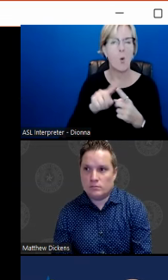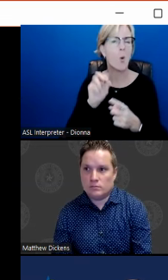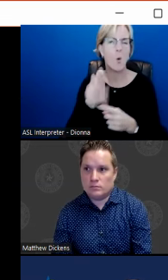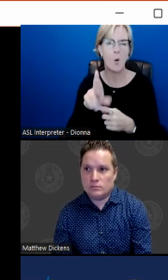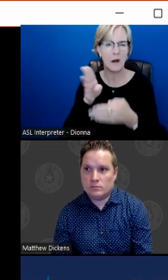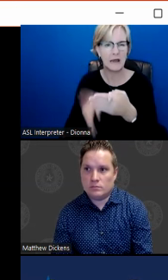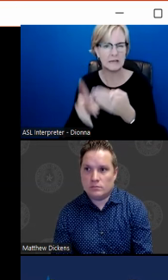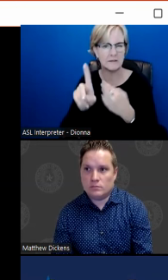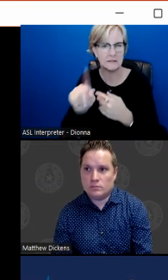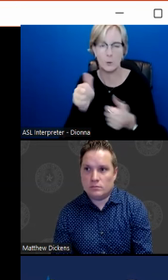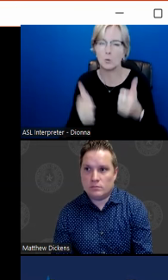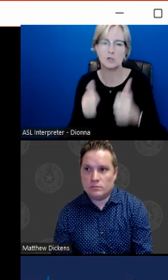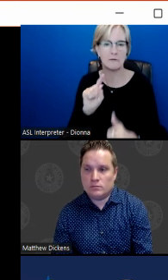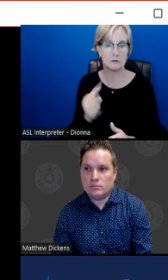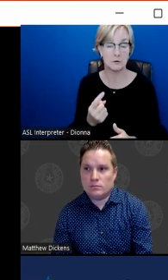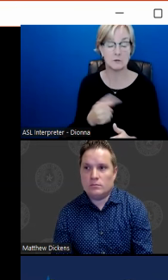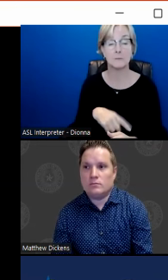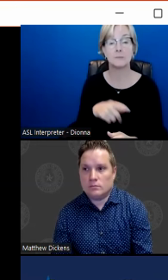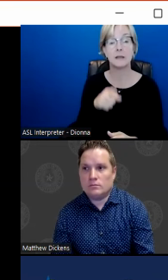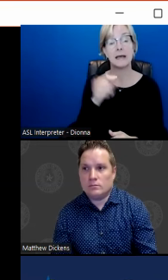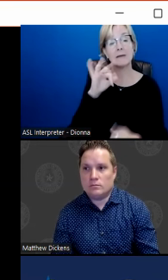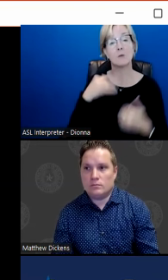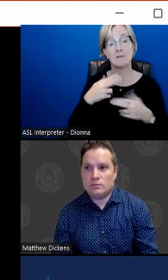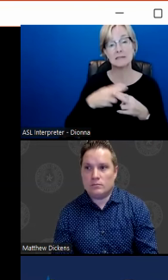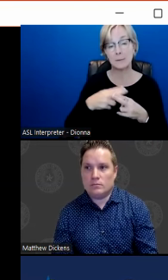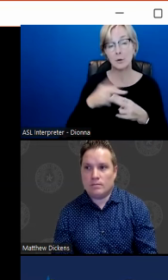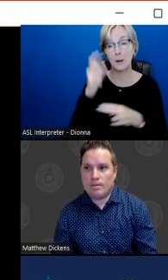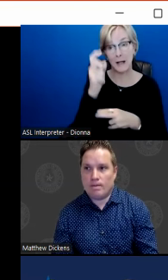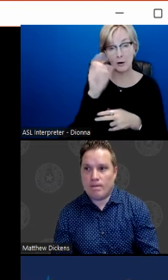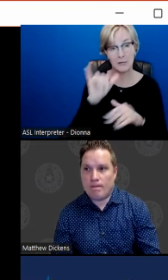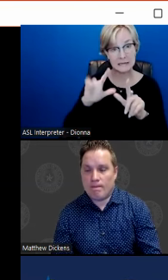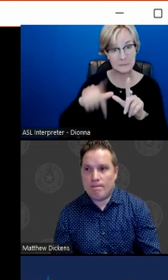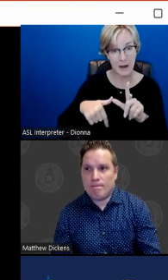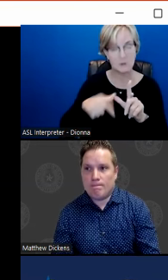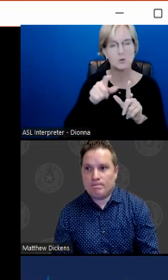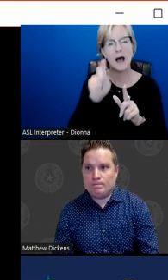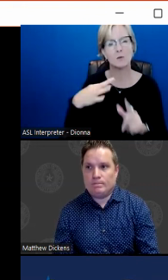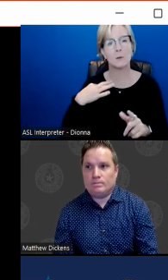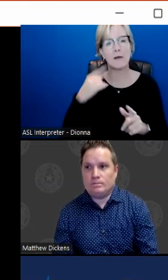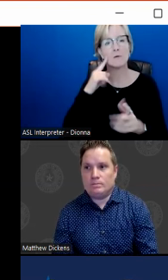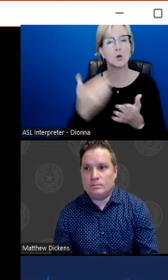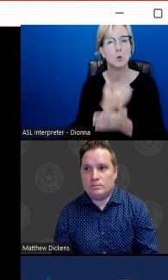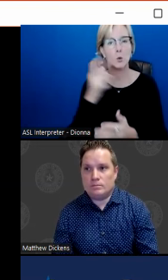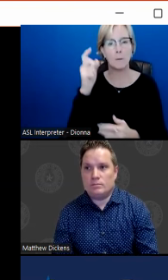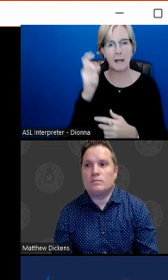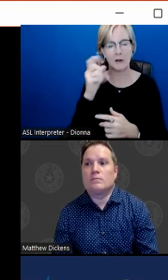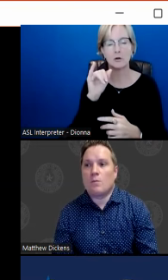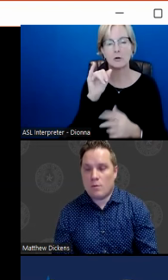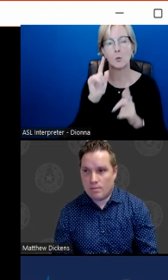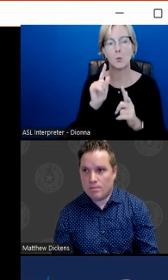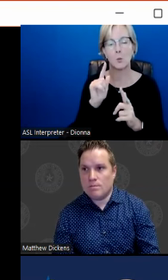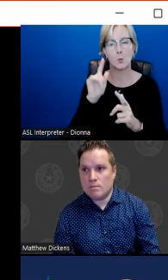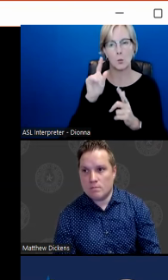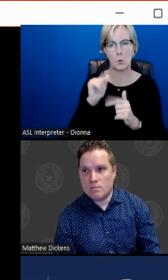first. If you have a temporary placard that expires, you will need to apply for a new placard when your